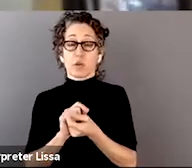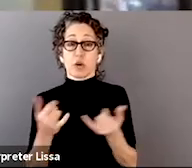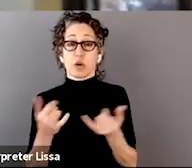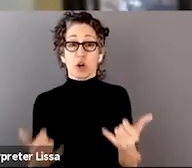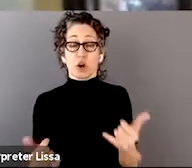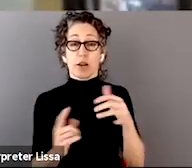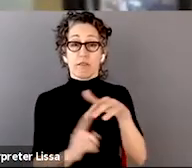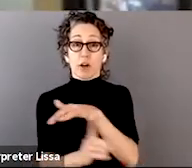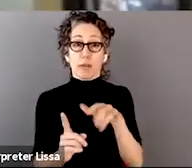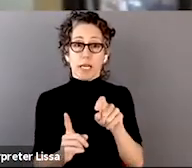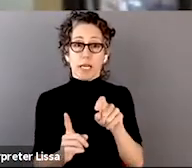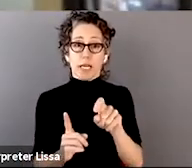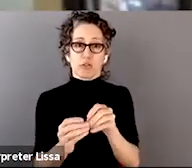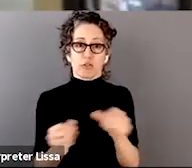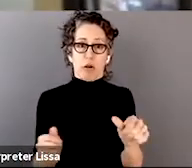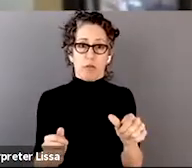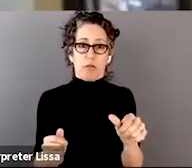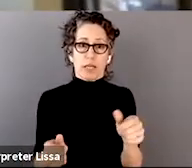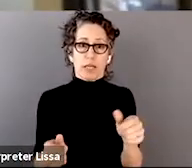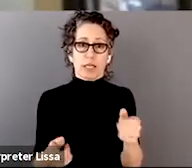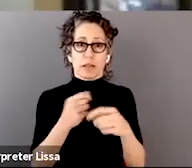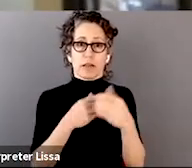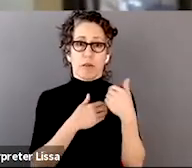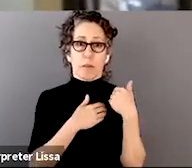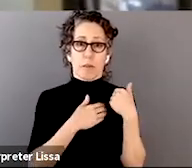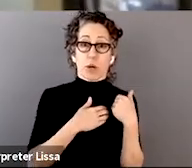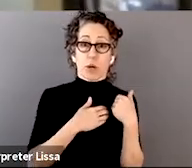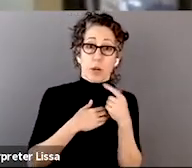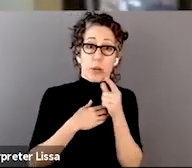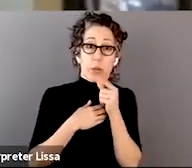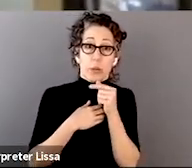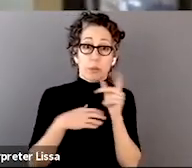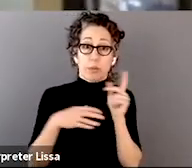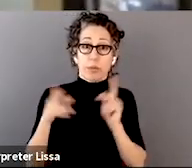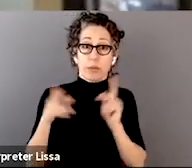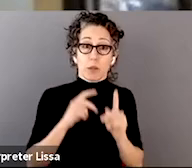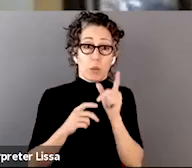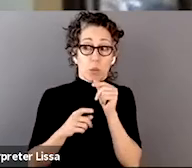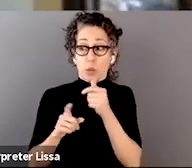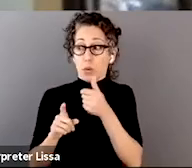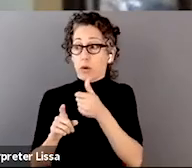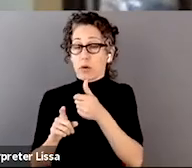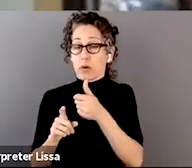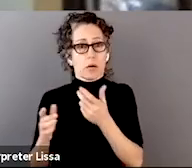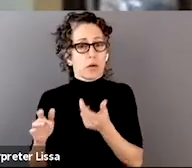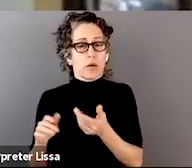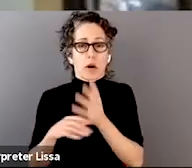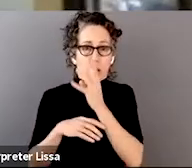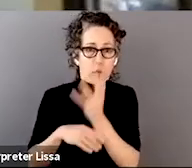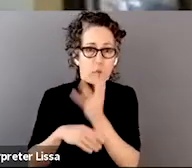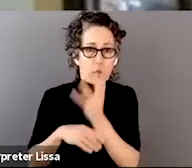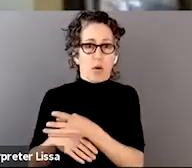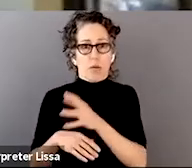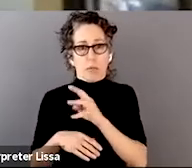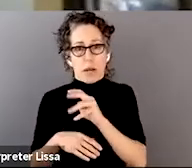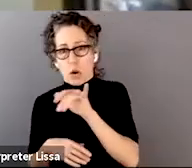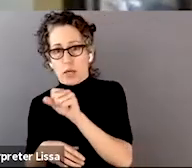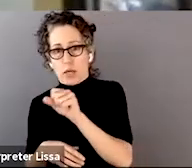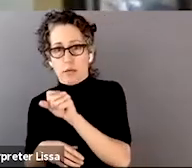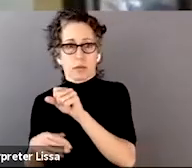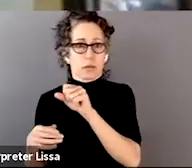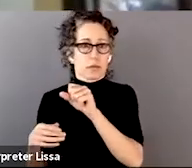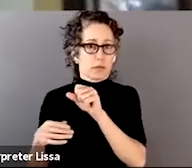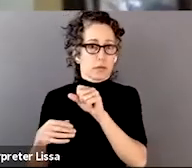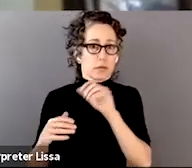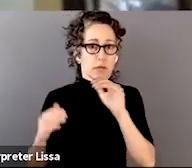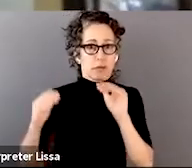solved, rather than placing the burden on the people who are not feeling welcomed or supported in that environment. And I think this actually